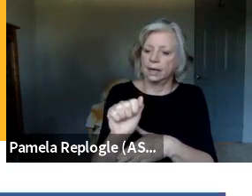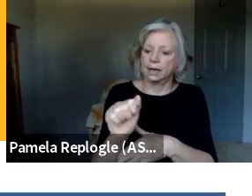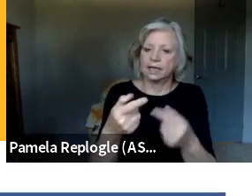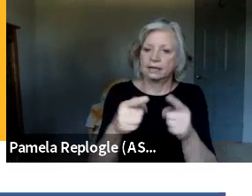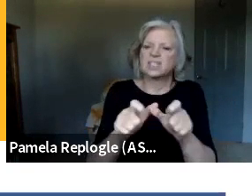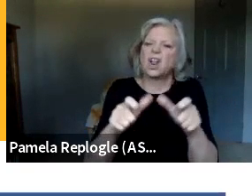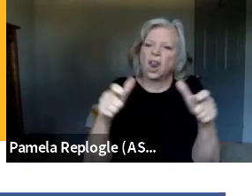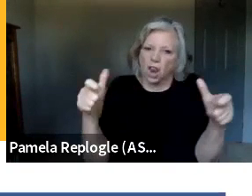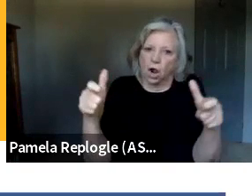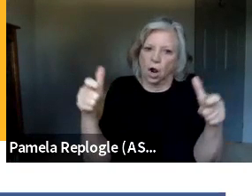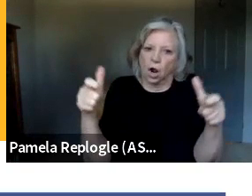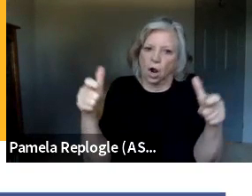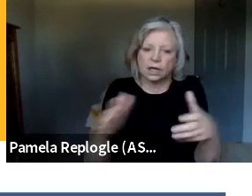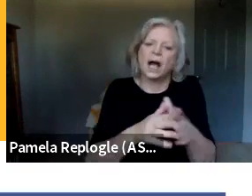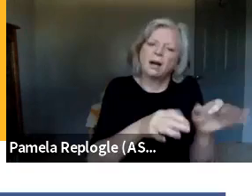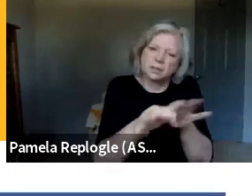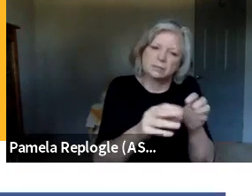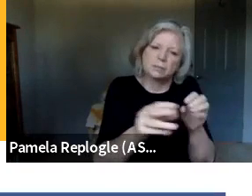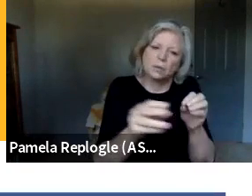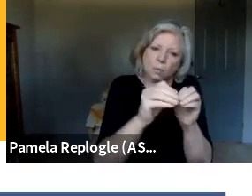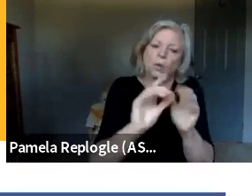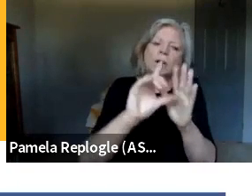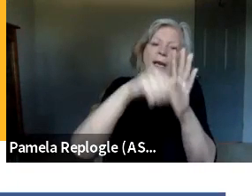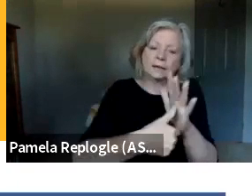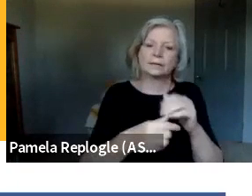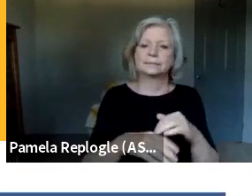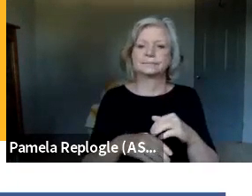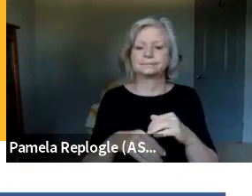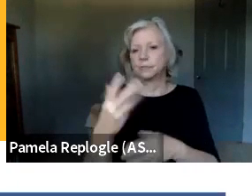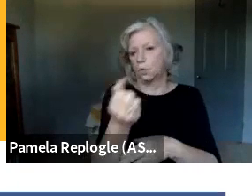I will give a description of those two settings in a minute.